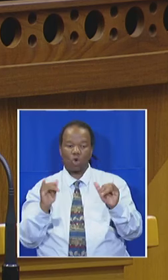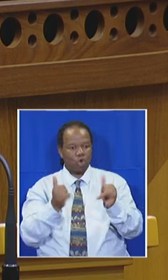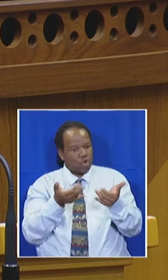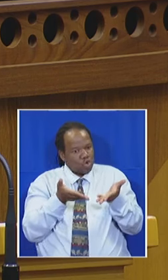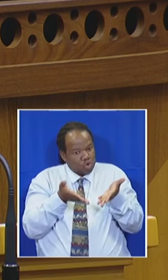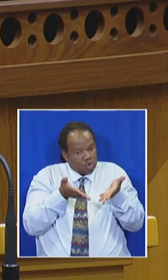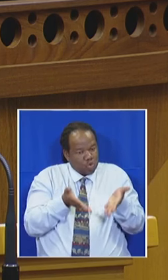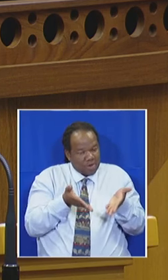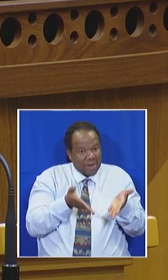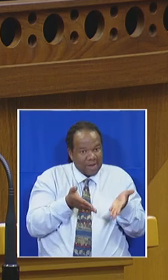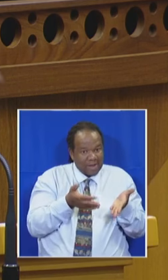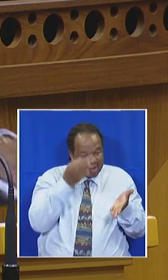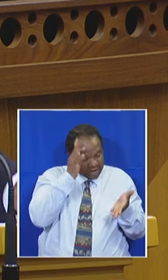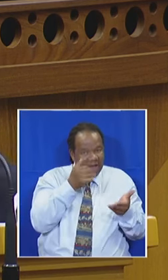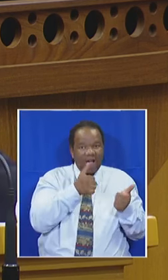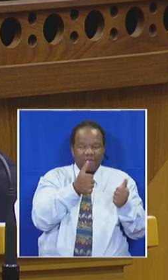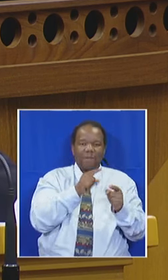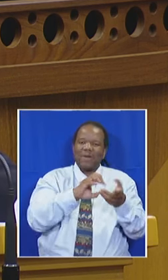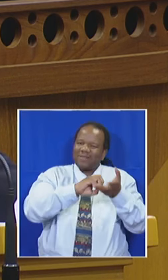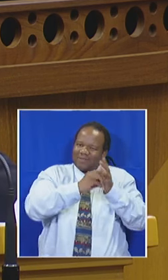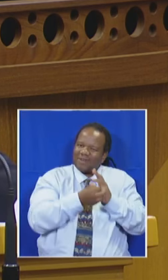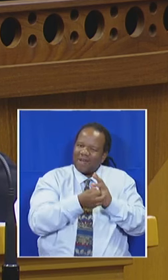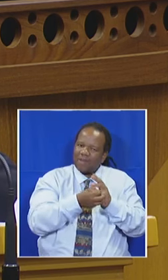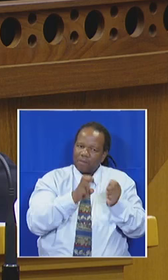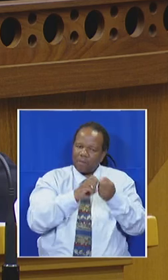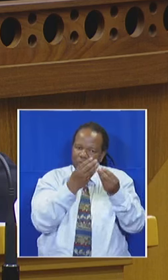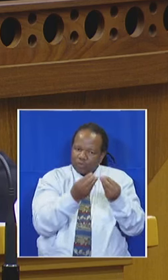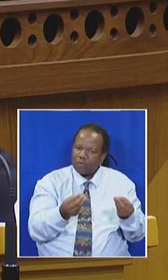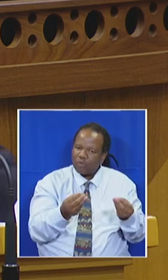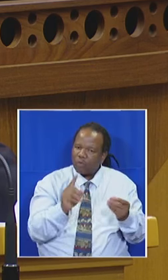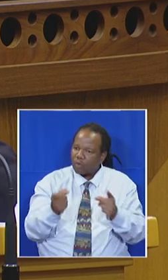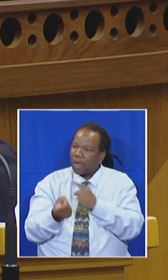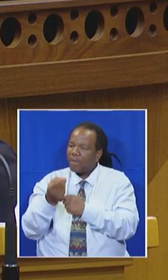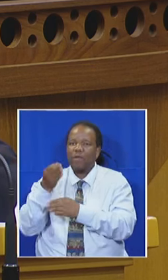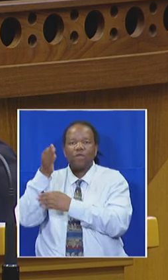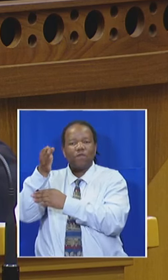find a way to avoid that situation. So